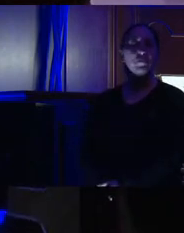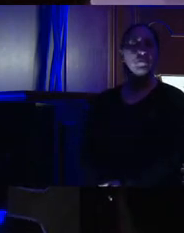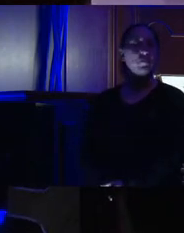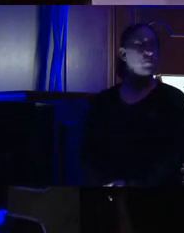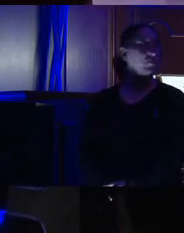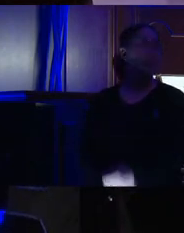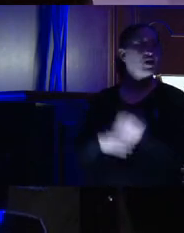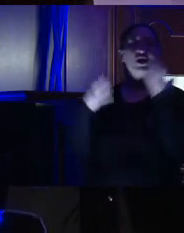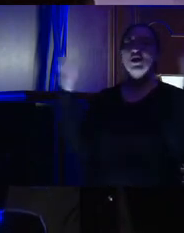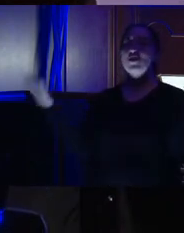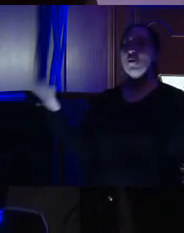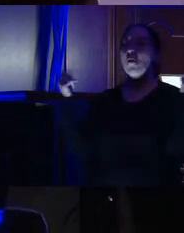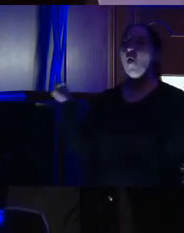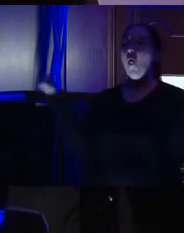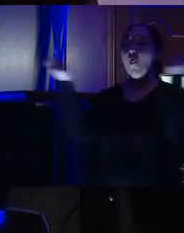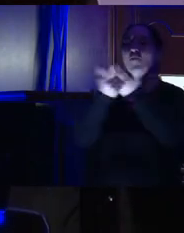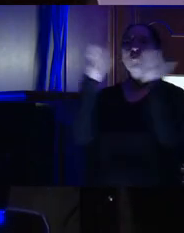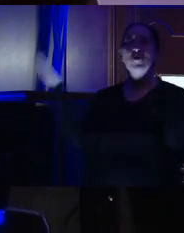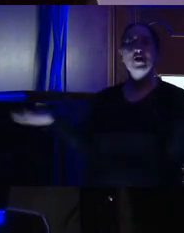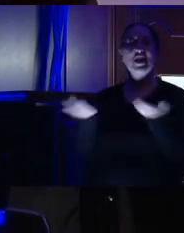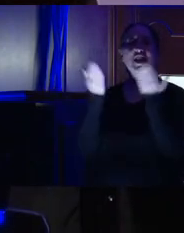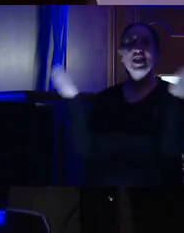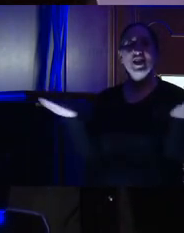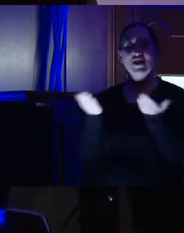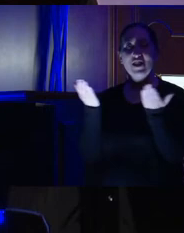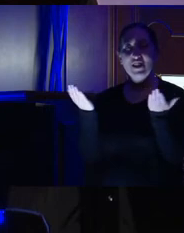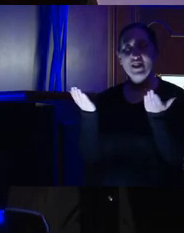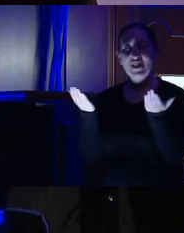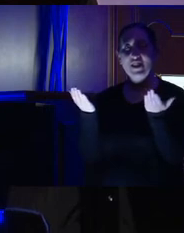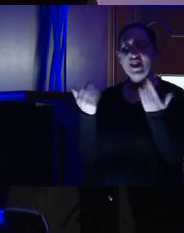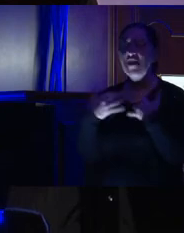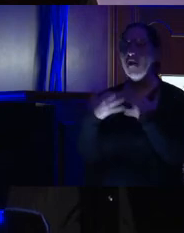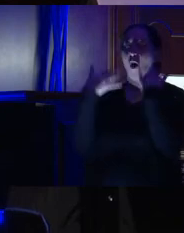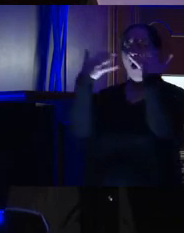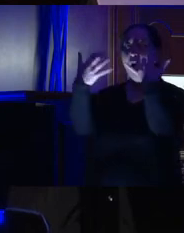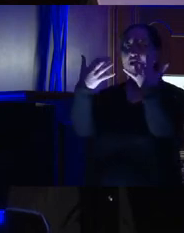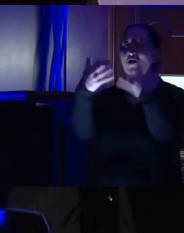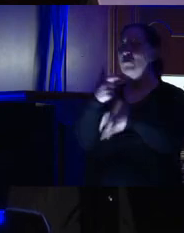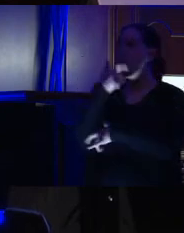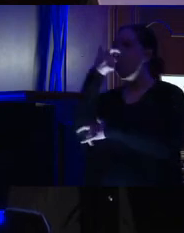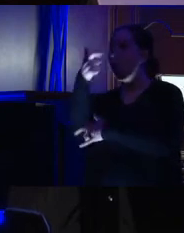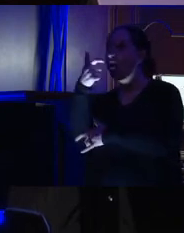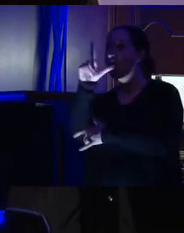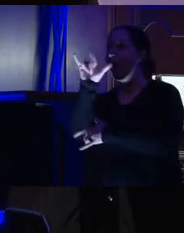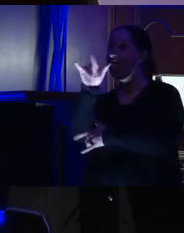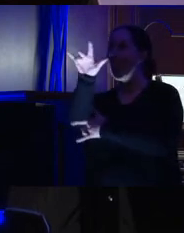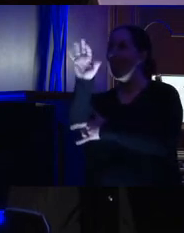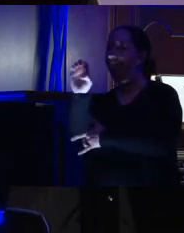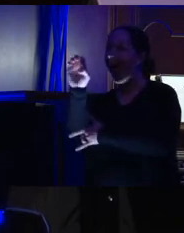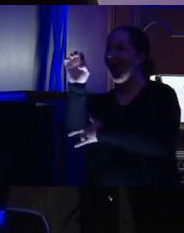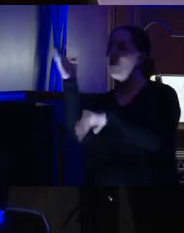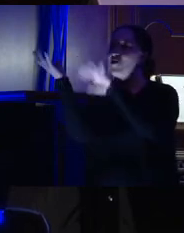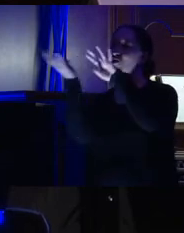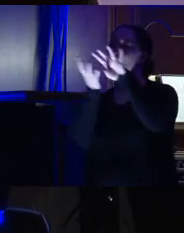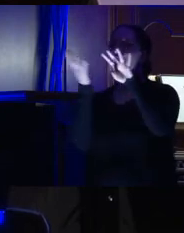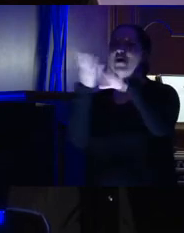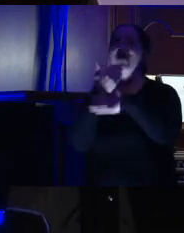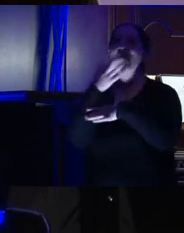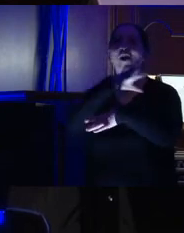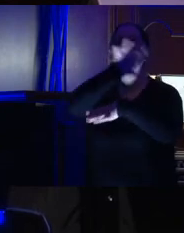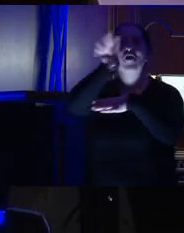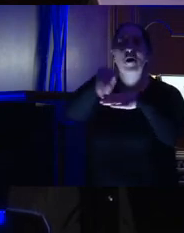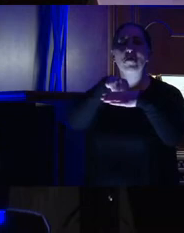So to all of those of you here in the auditorium and those watching it on the live stream, thank you for participating